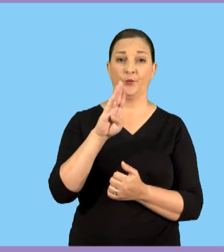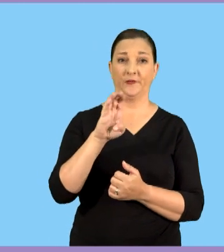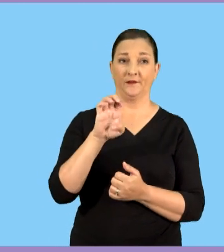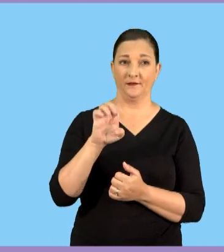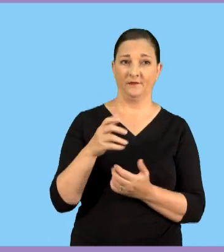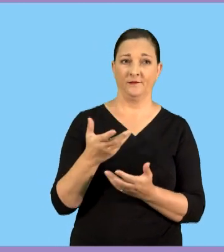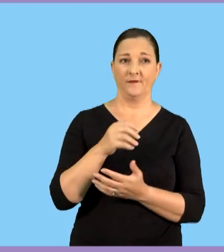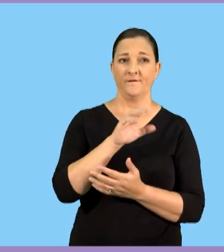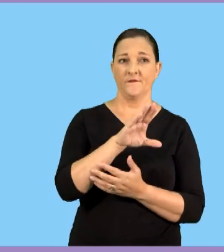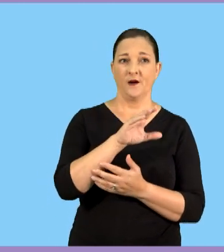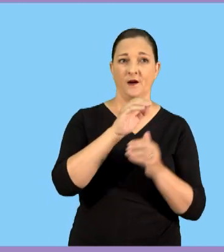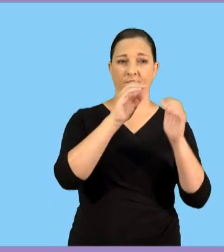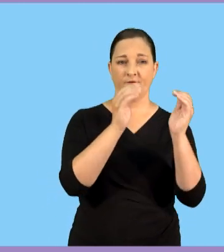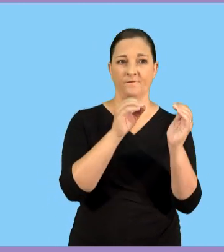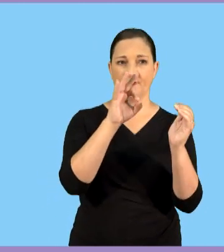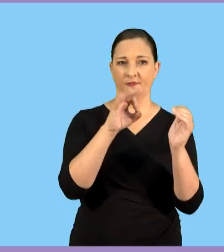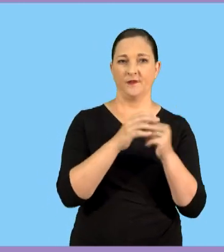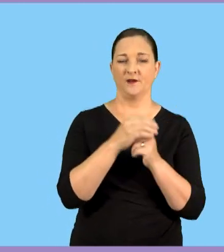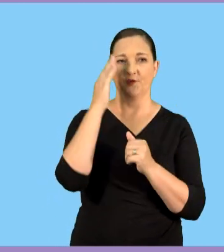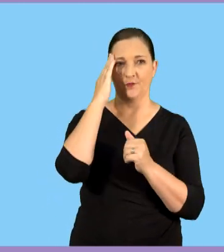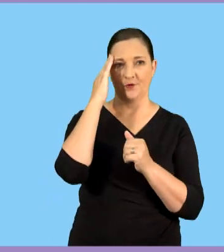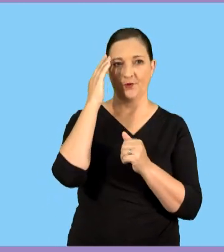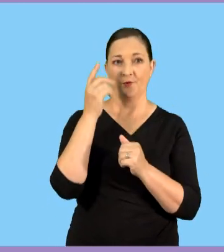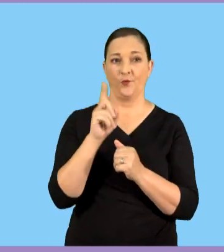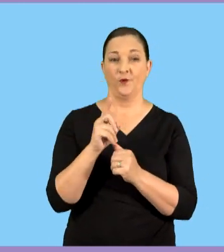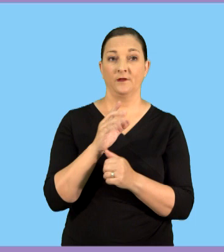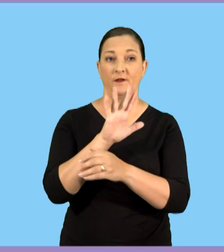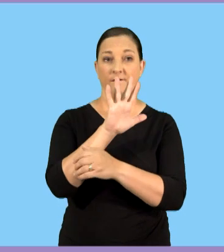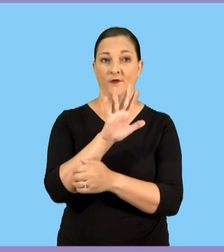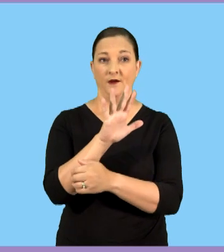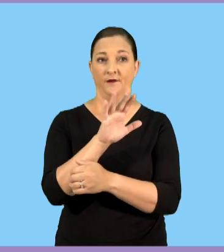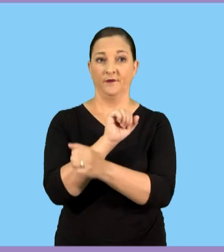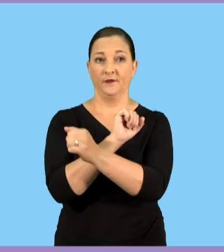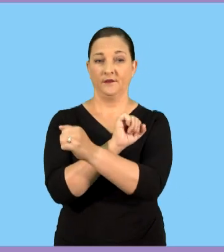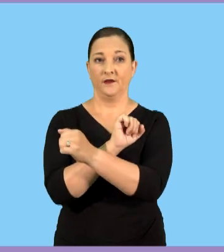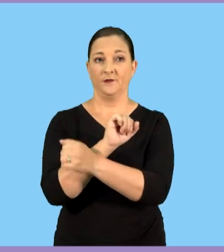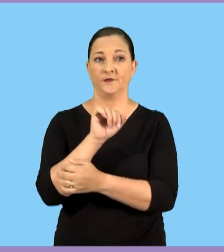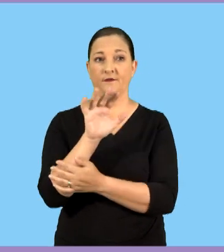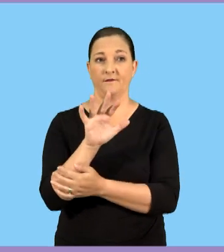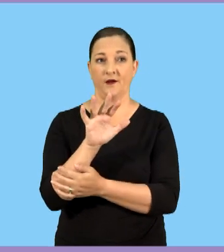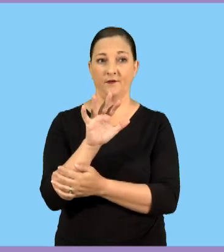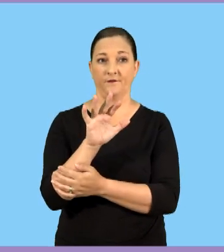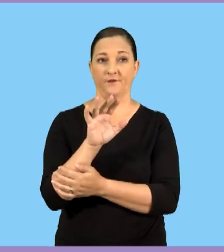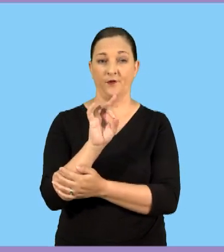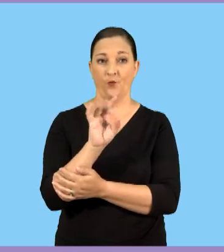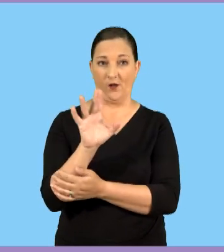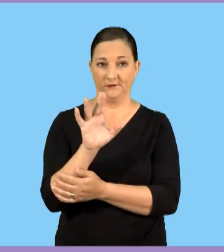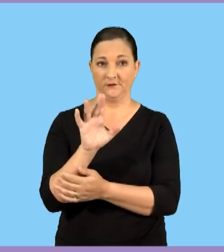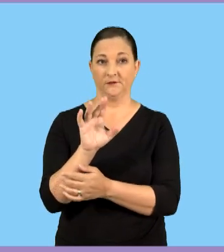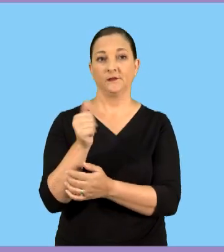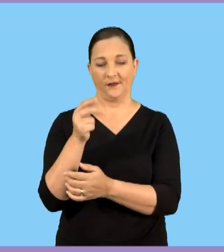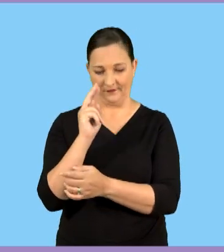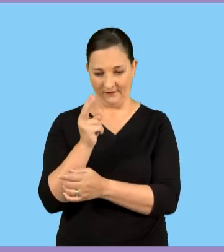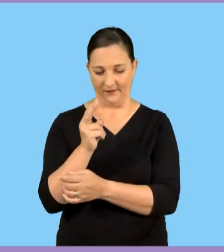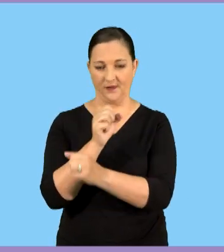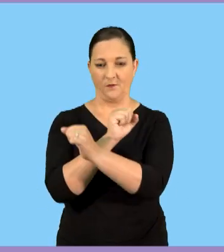cubed. This means that 5 will be multiplied by itself twice. So that is 5. And we are going to multiply it by itself once.